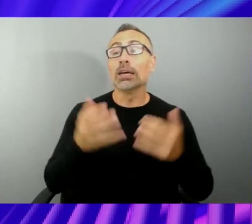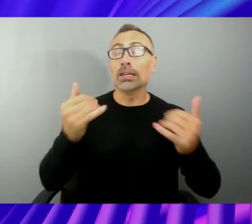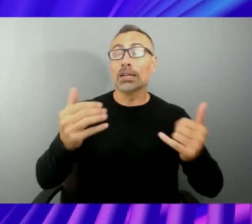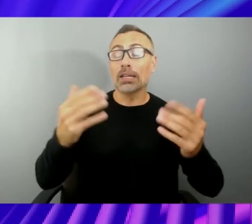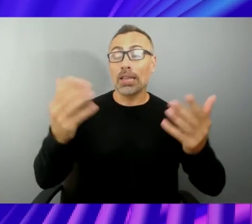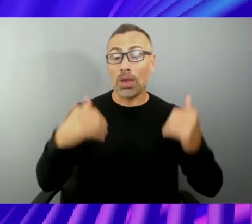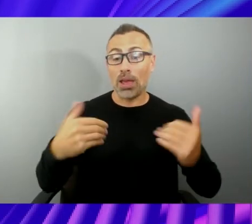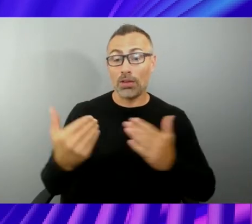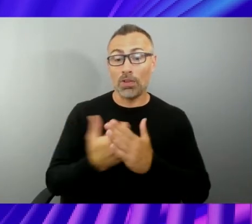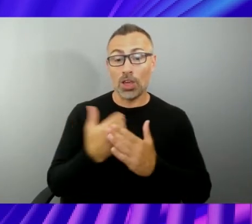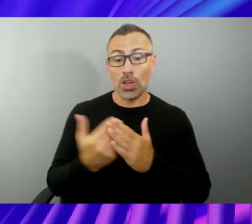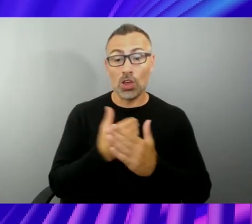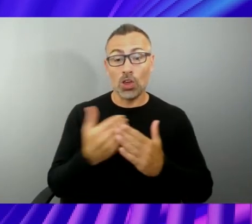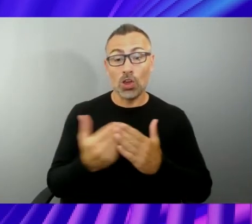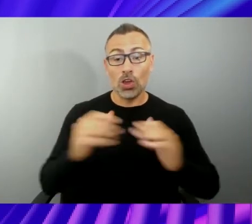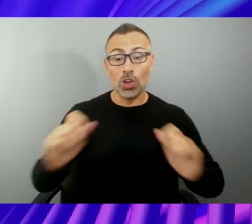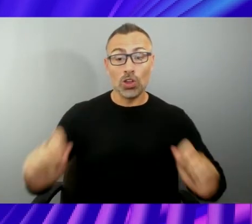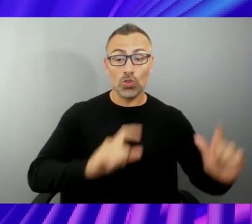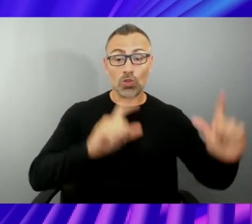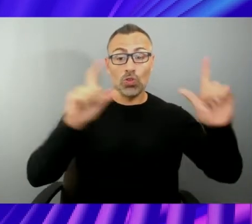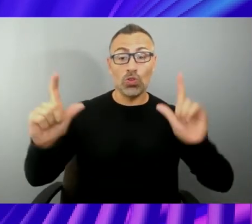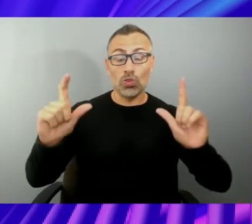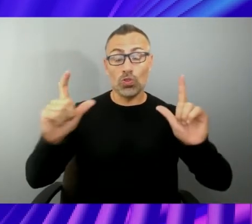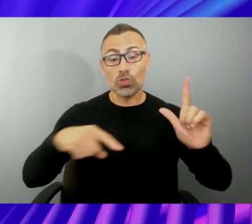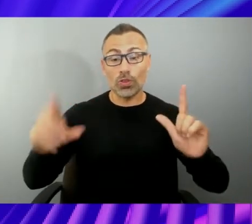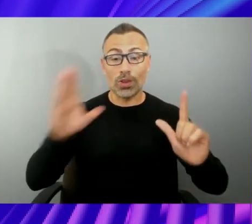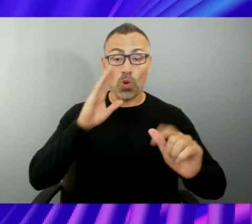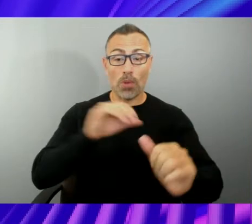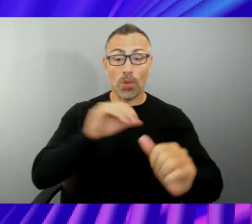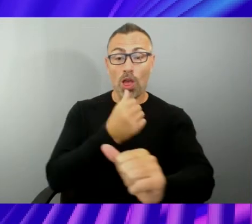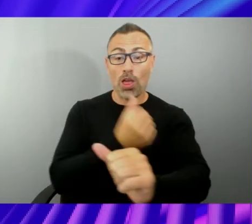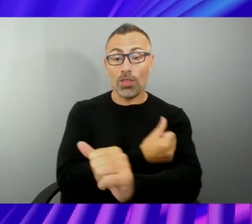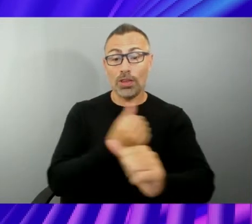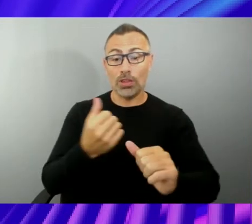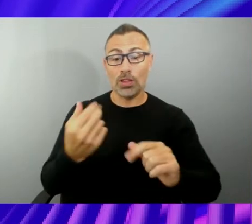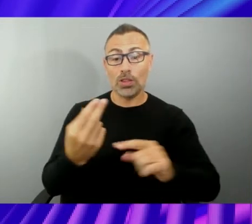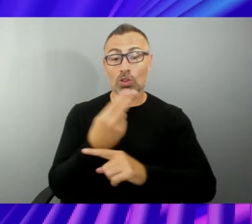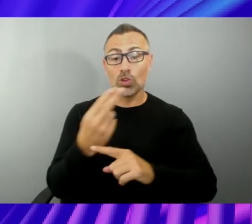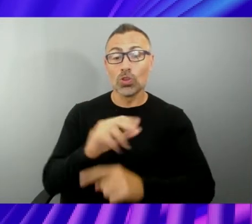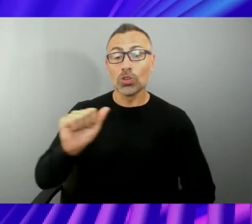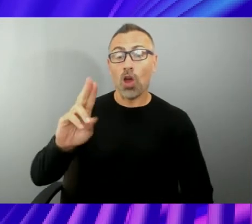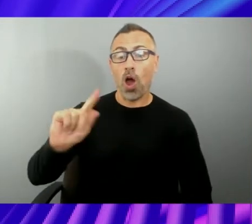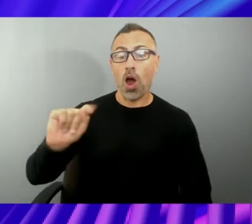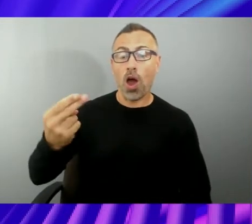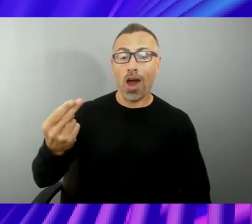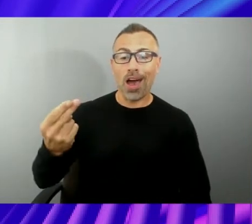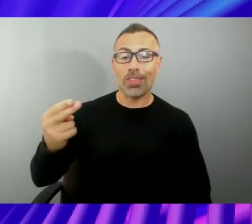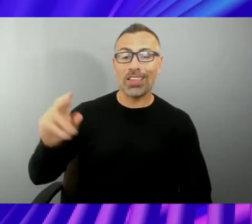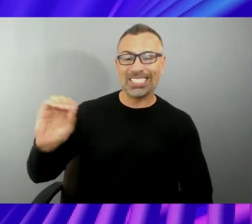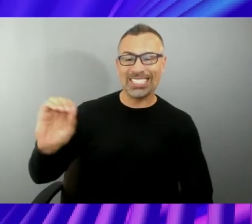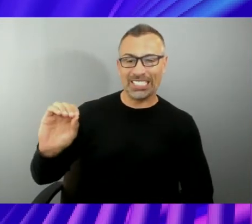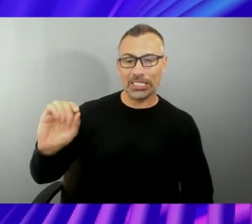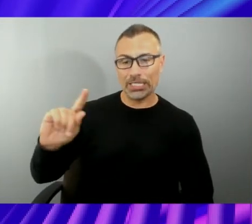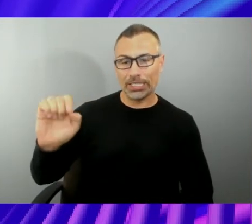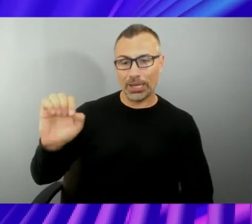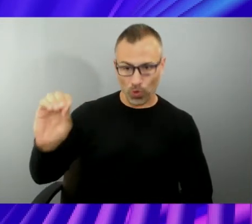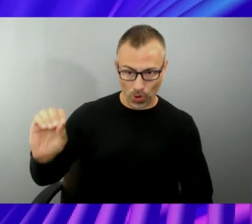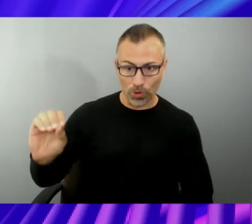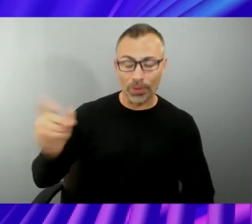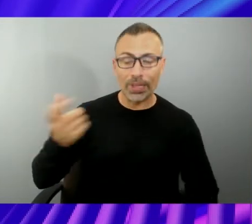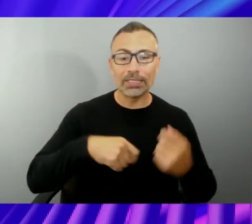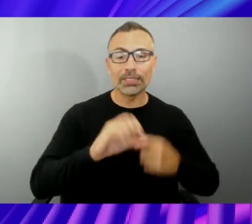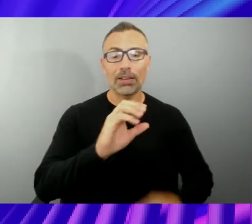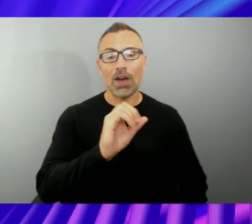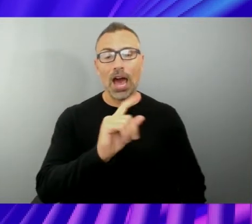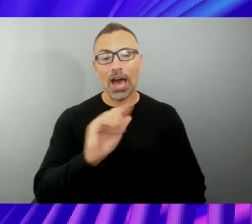I'm going to authenticate Amazon OpenSearch by using R0 credential this time instead of Okta, right? Because customers having